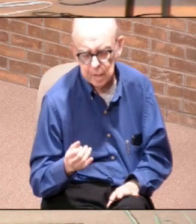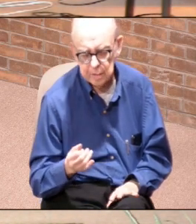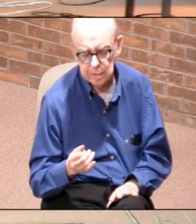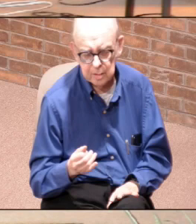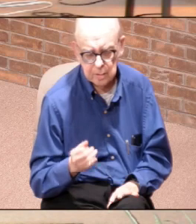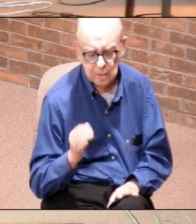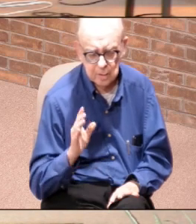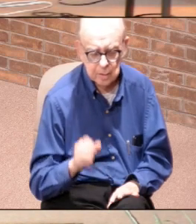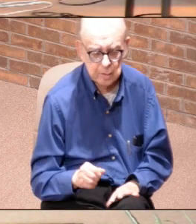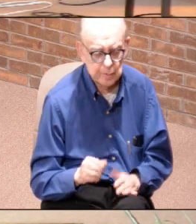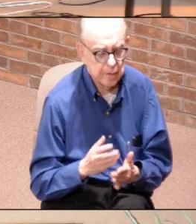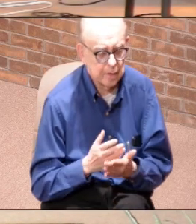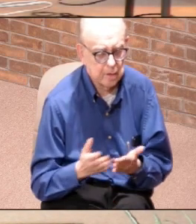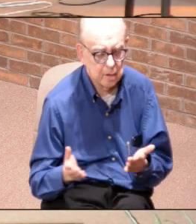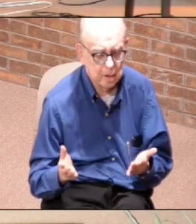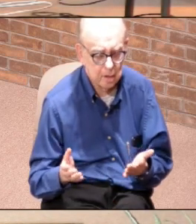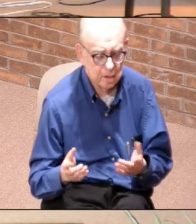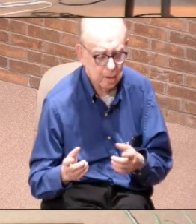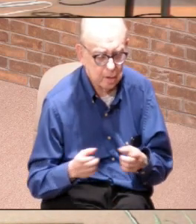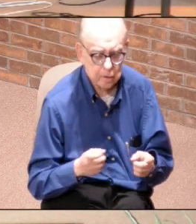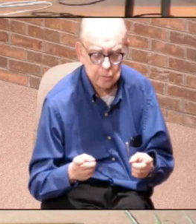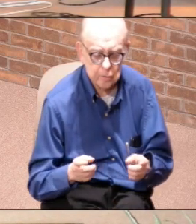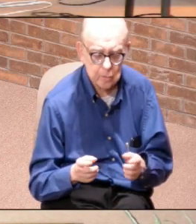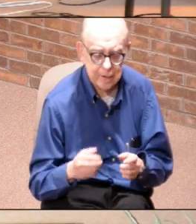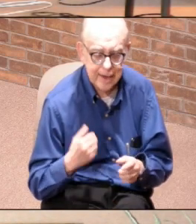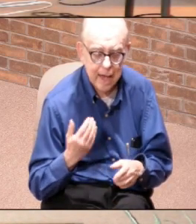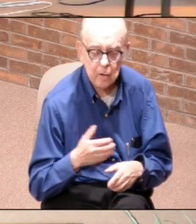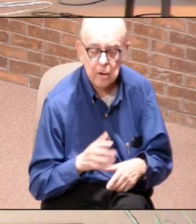Because there should be something reigning in our life.